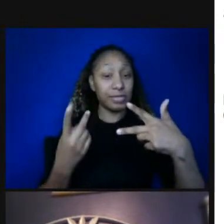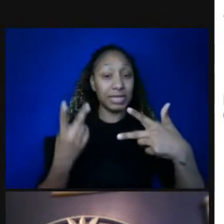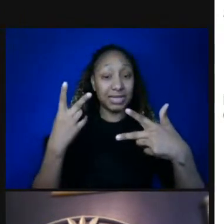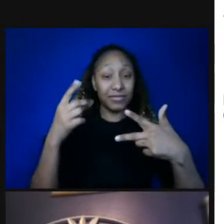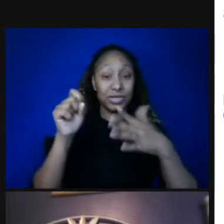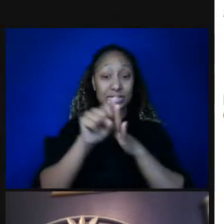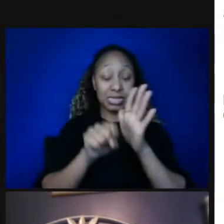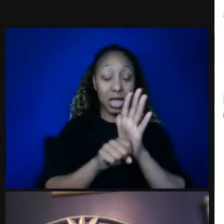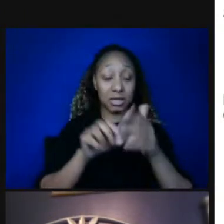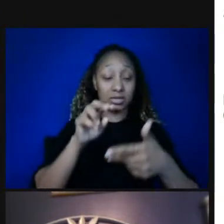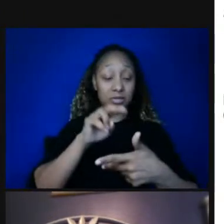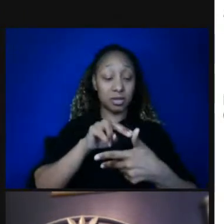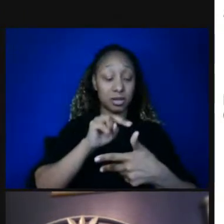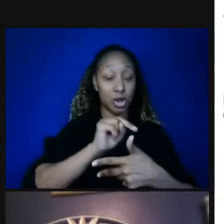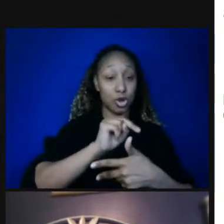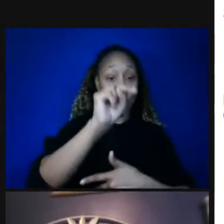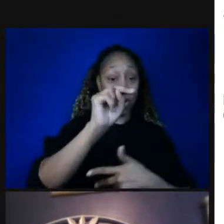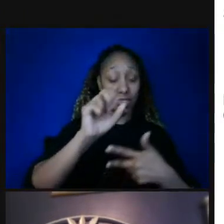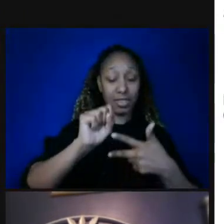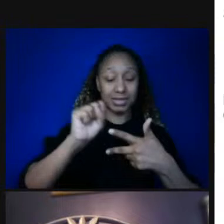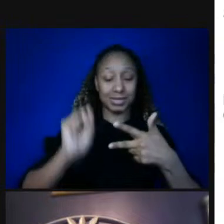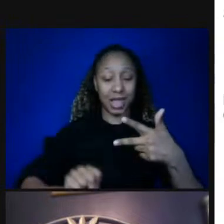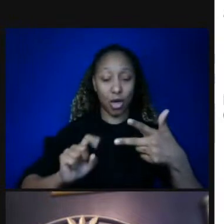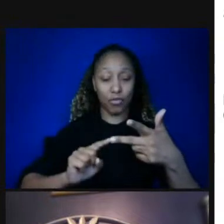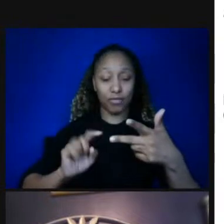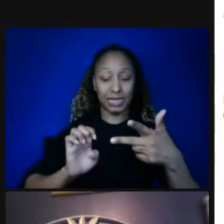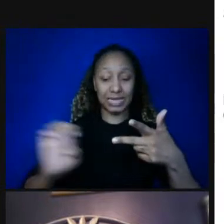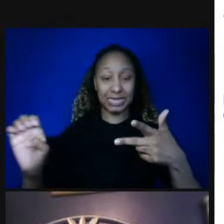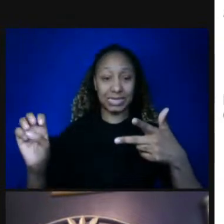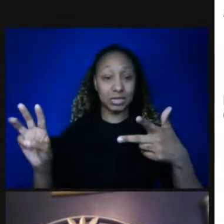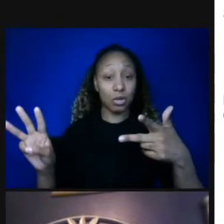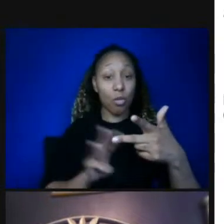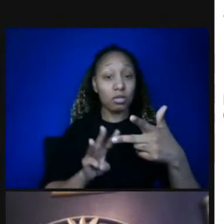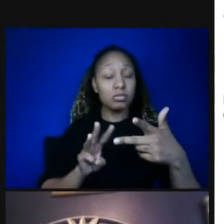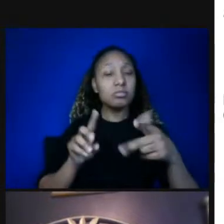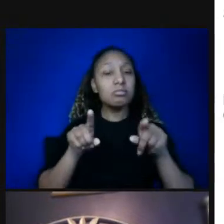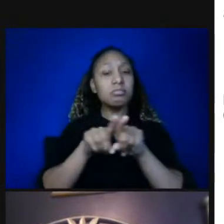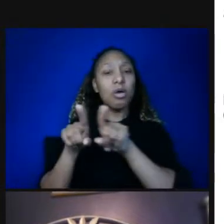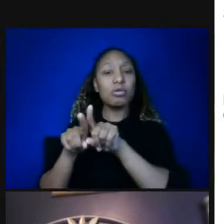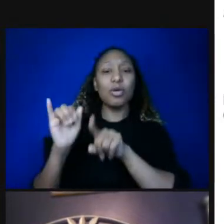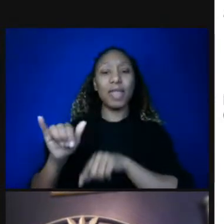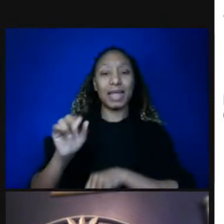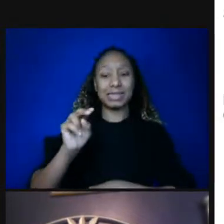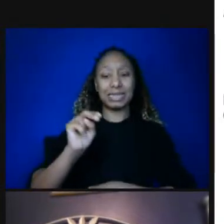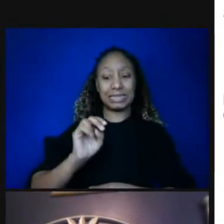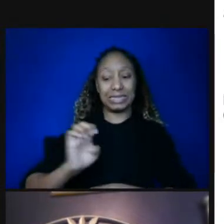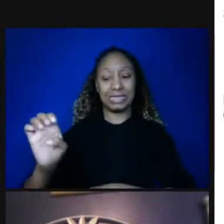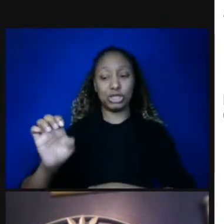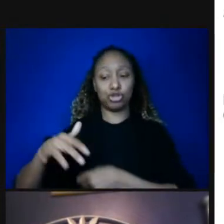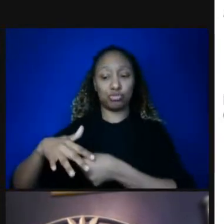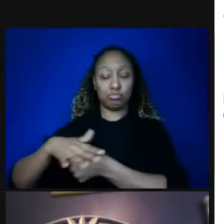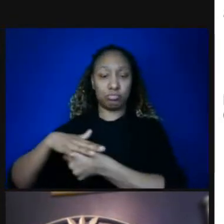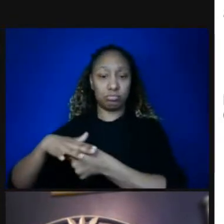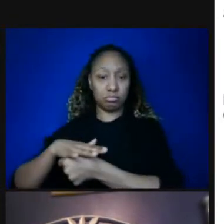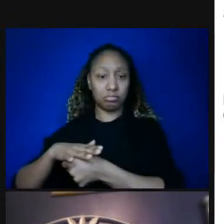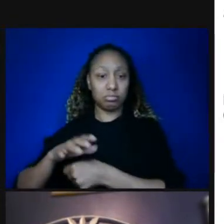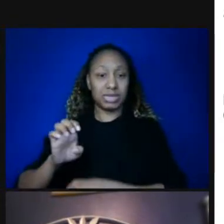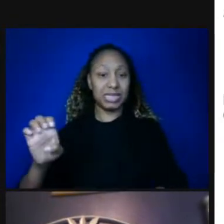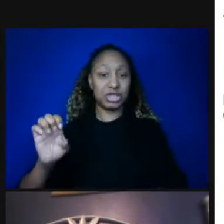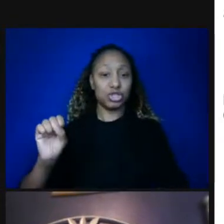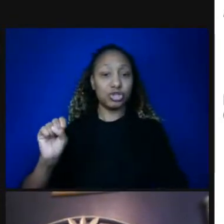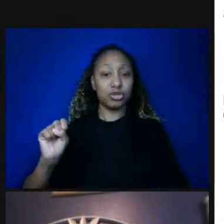the south, the east, and the west is the state, what's known as the Eastern Shore of Maryland, state of Maryland. That's right